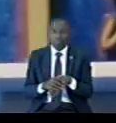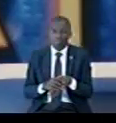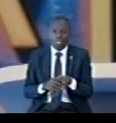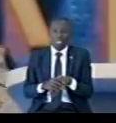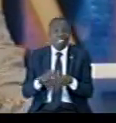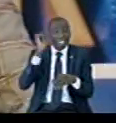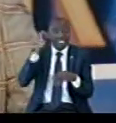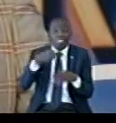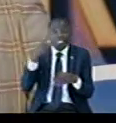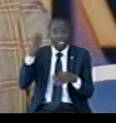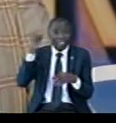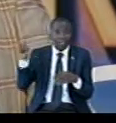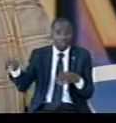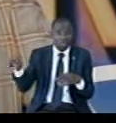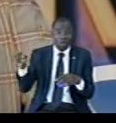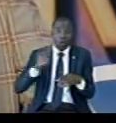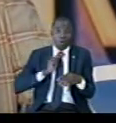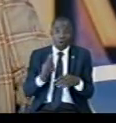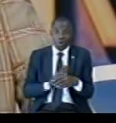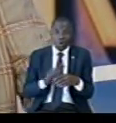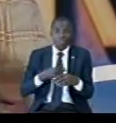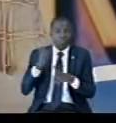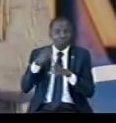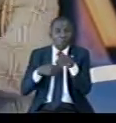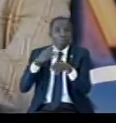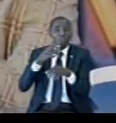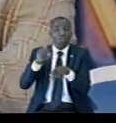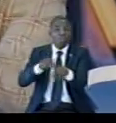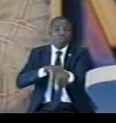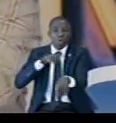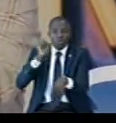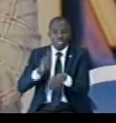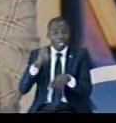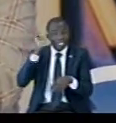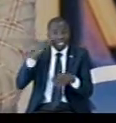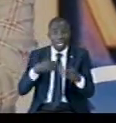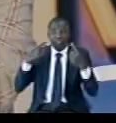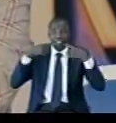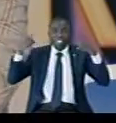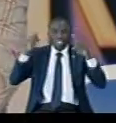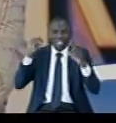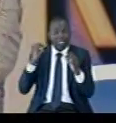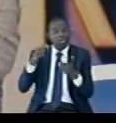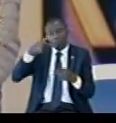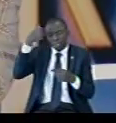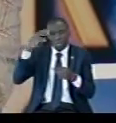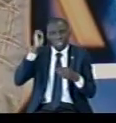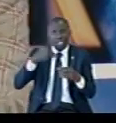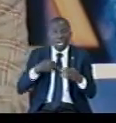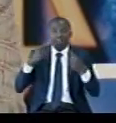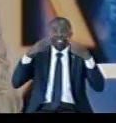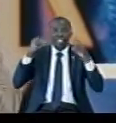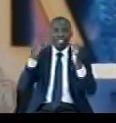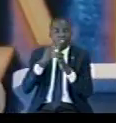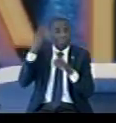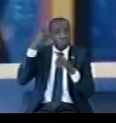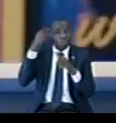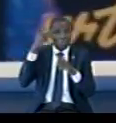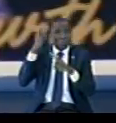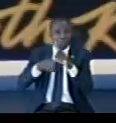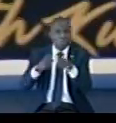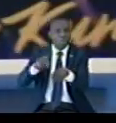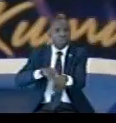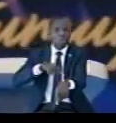from ancient time he has declared. And because he has declared from ancient time, he